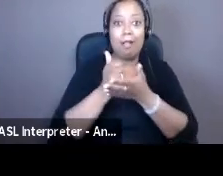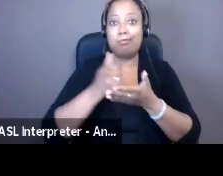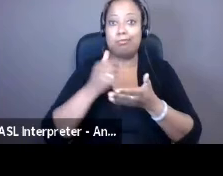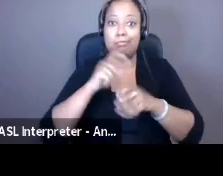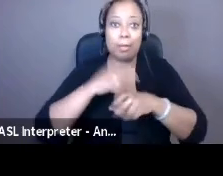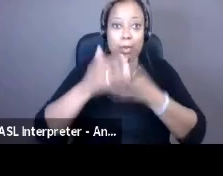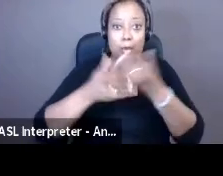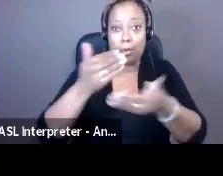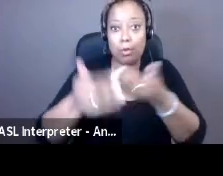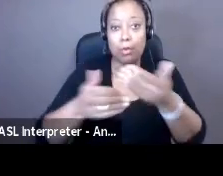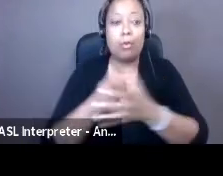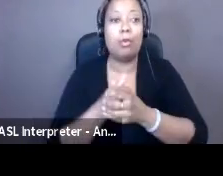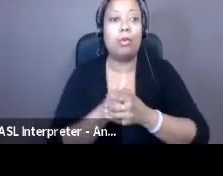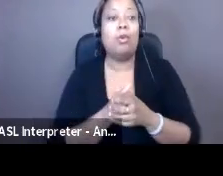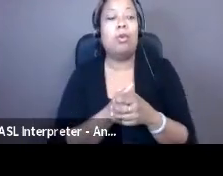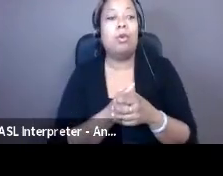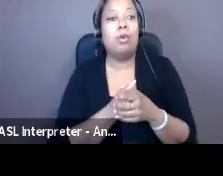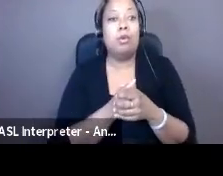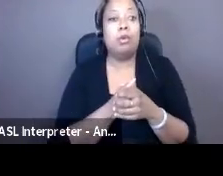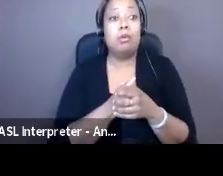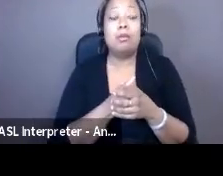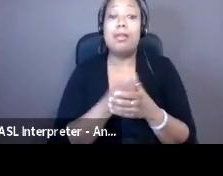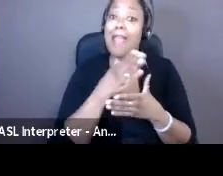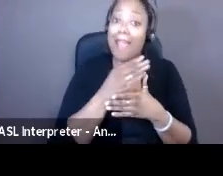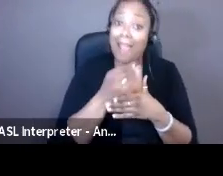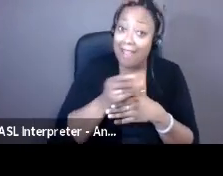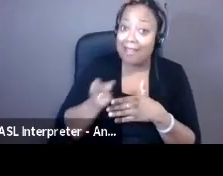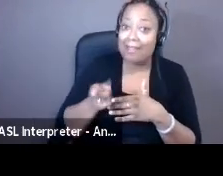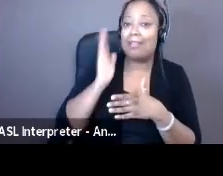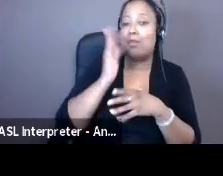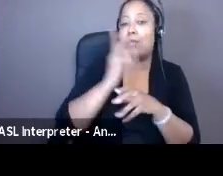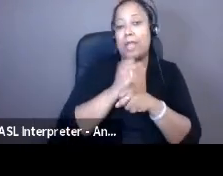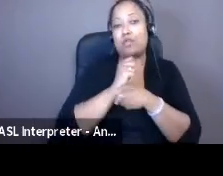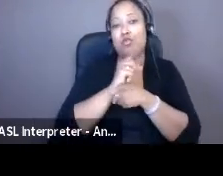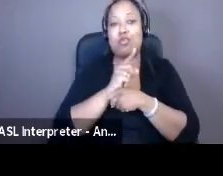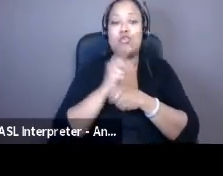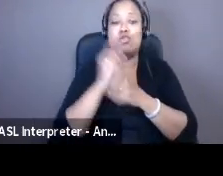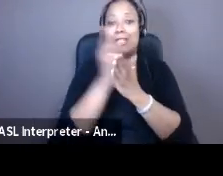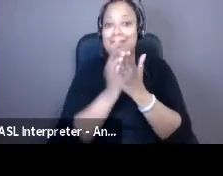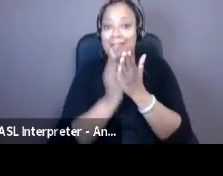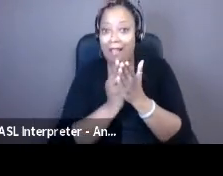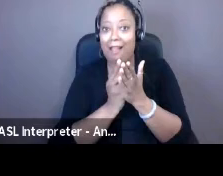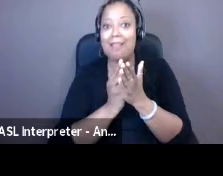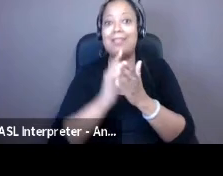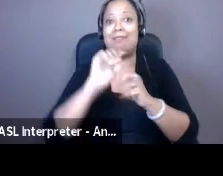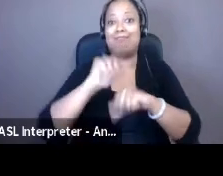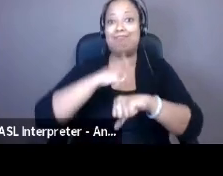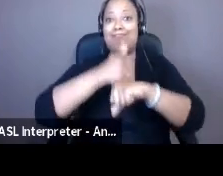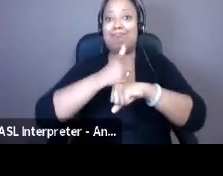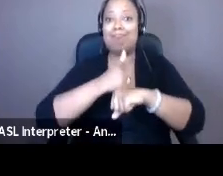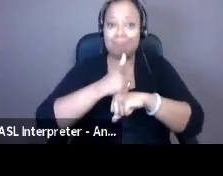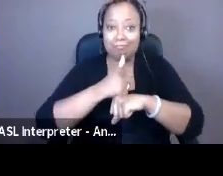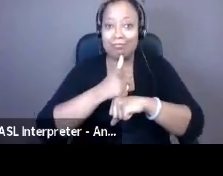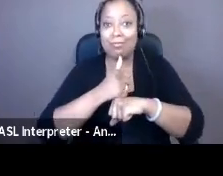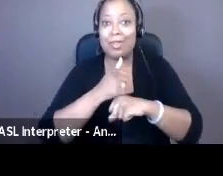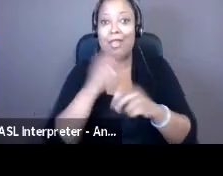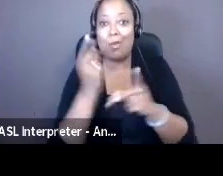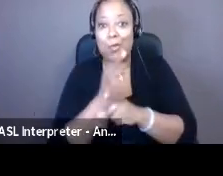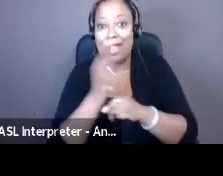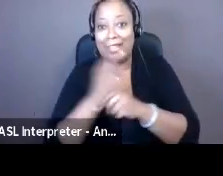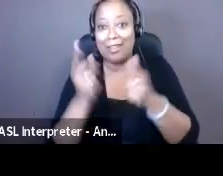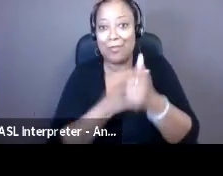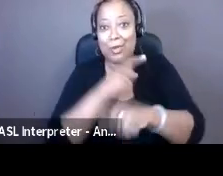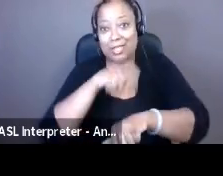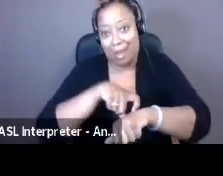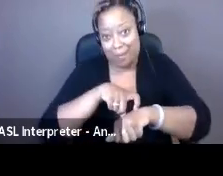also making sure that you're designing and building correctly the first time. This is one of the best ways to save money, because